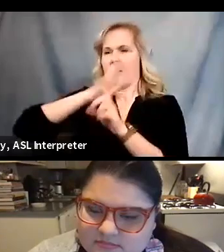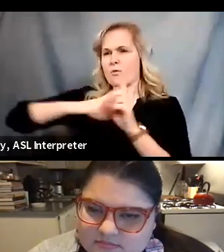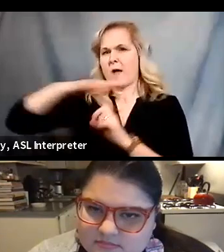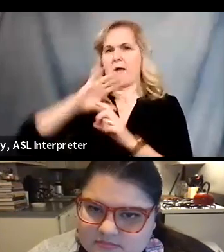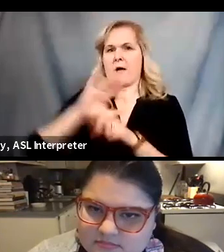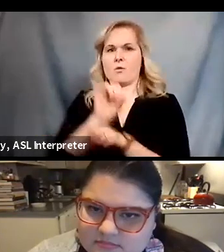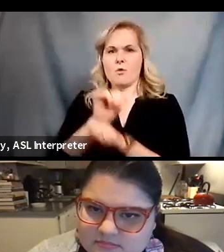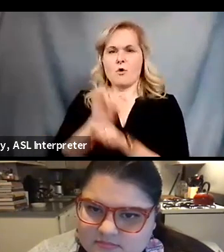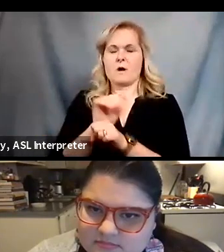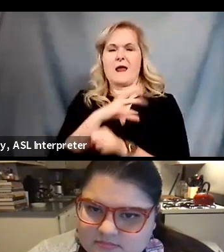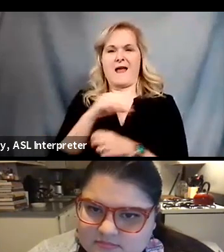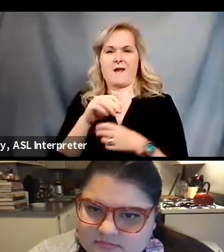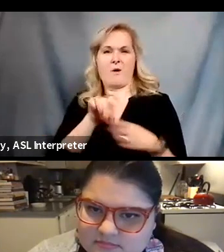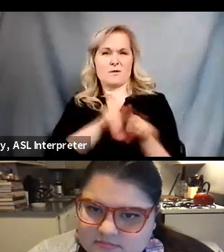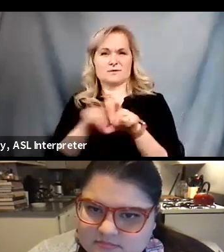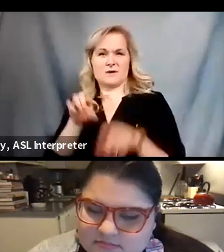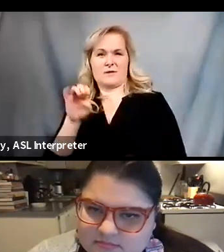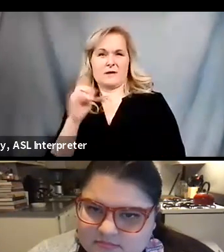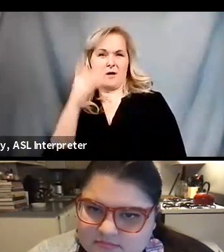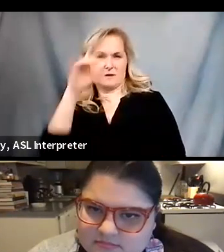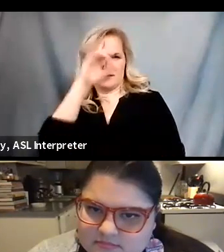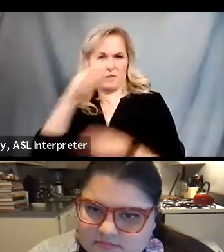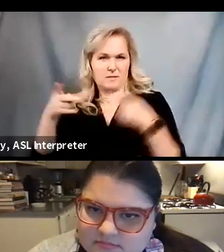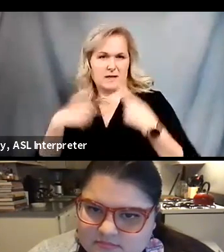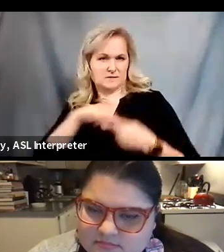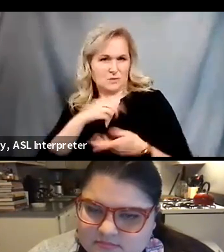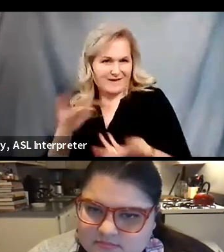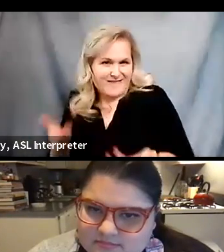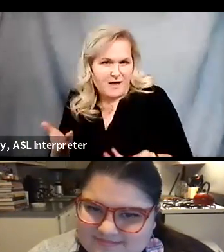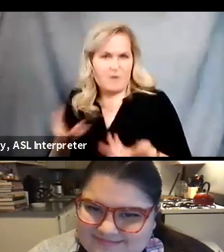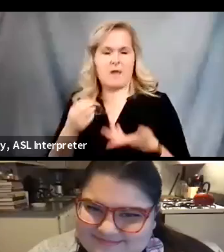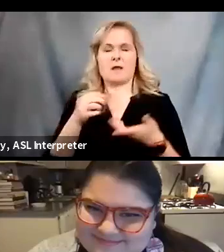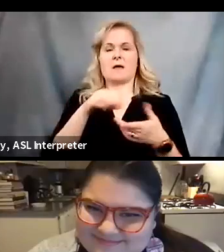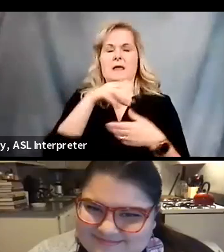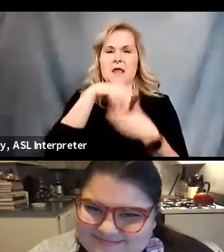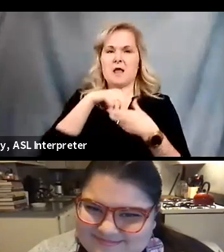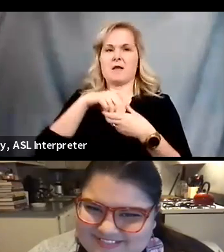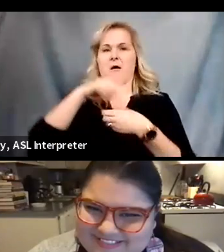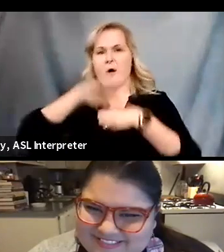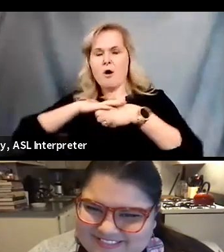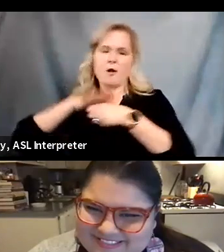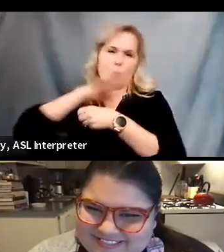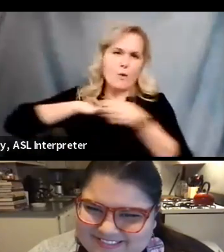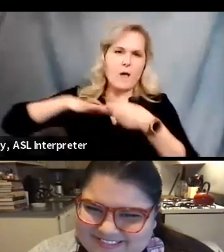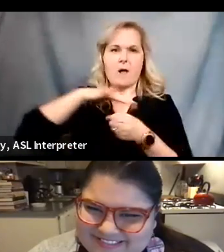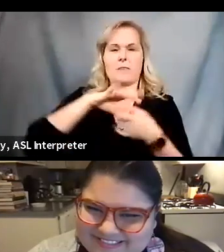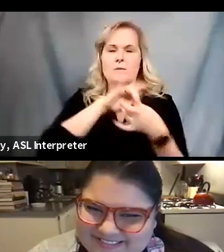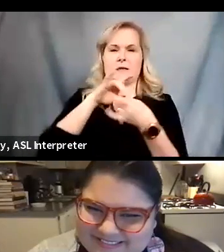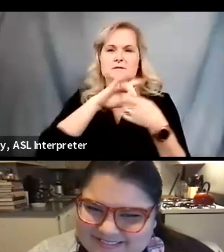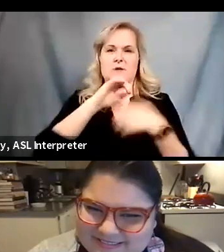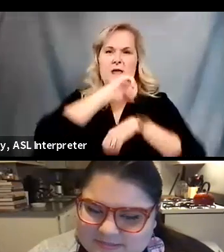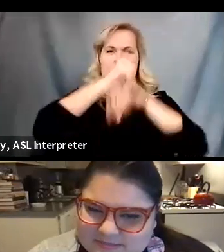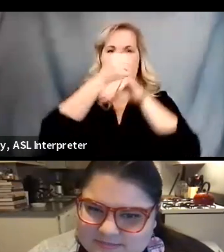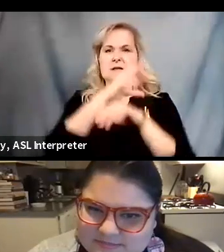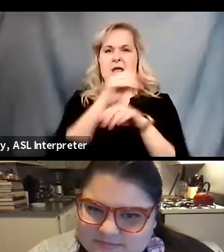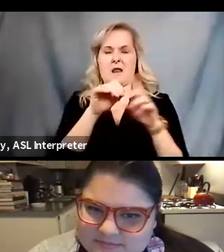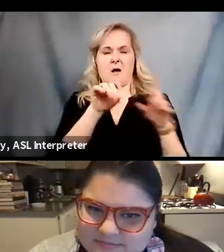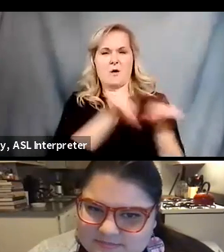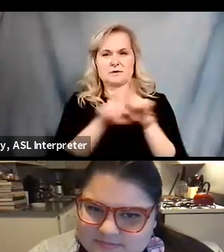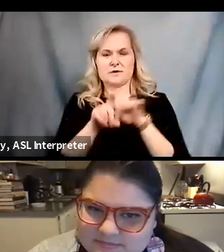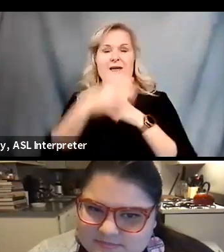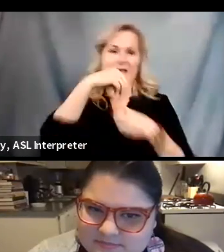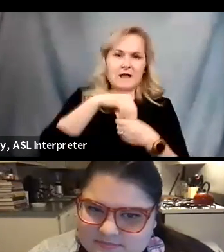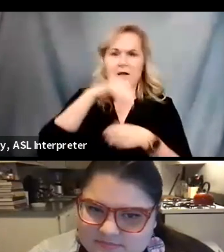around the ecology of the place where we are and in and on and around the relationships we're able to build and how and in and on